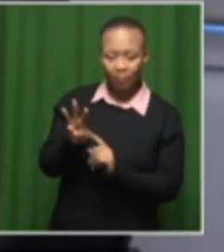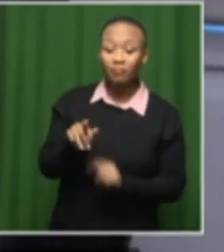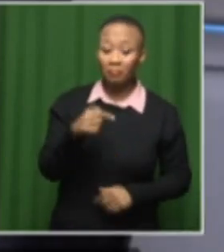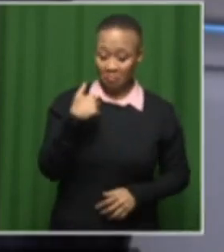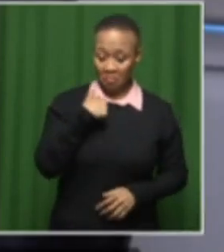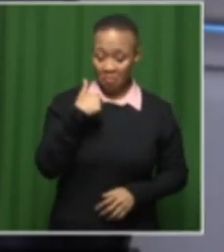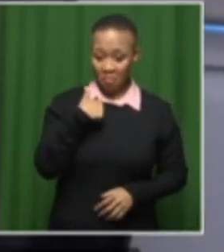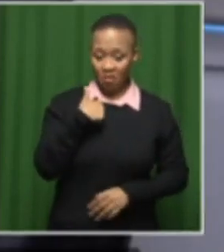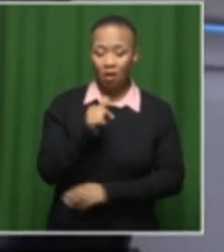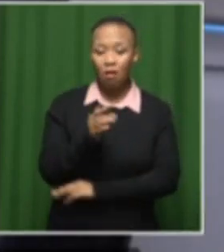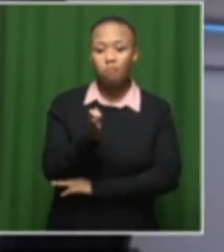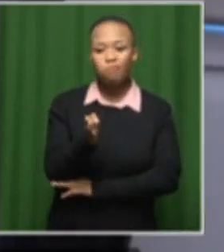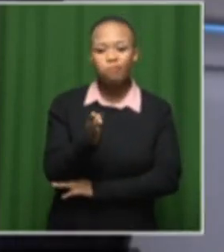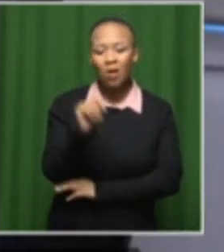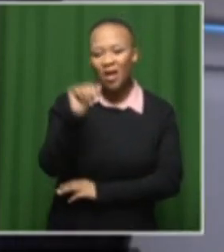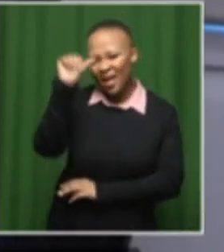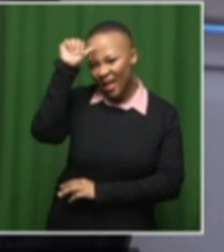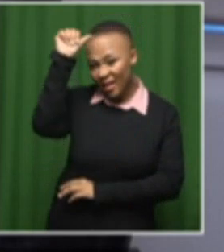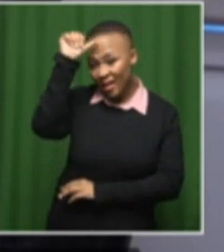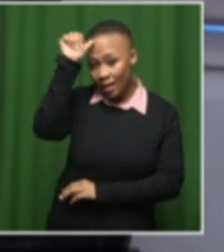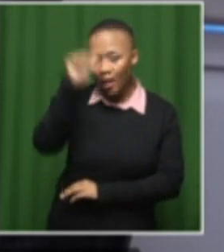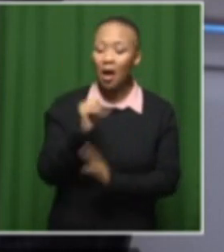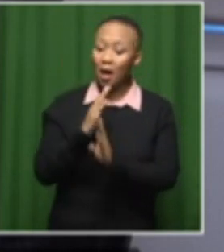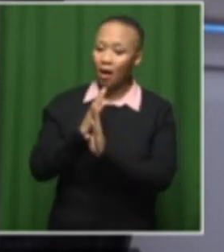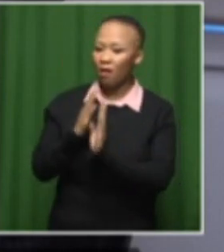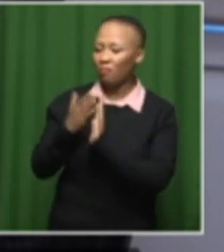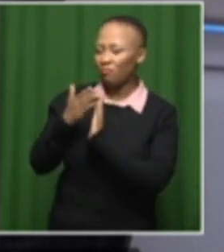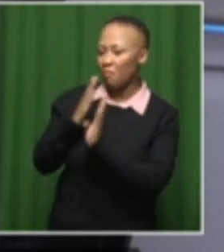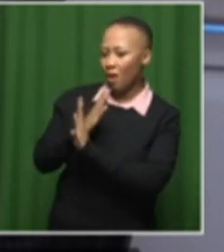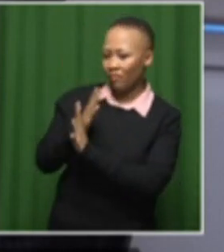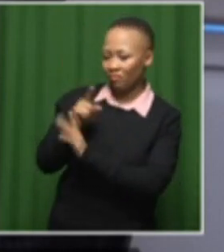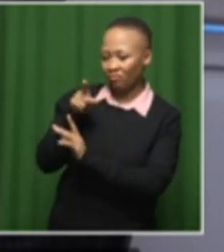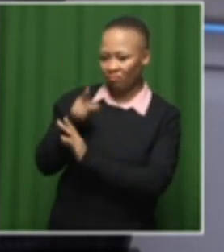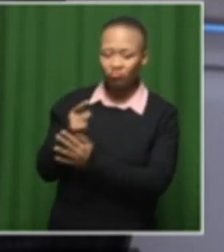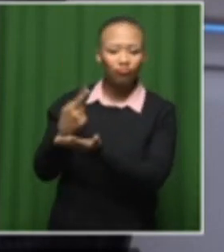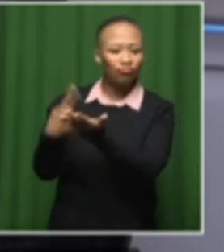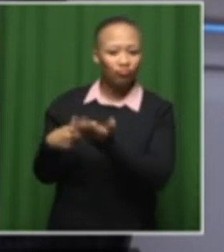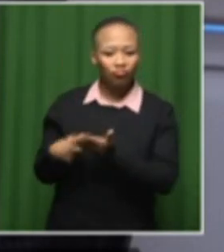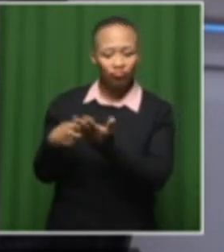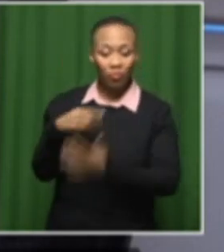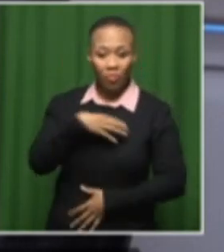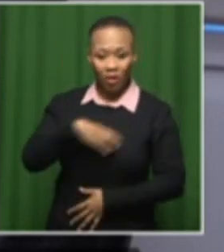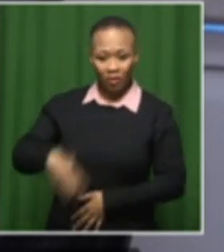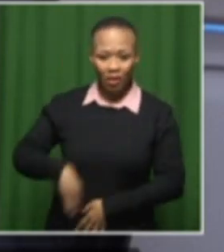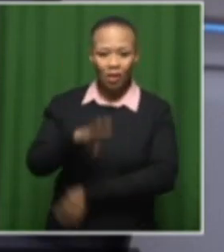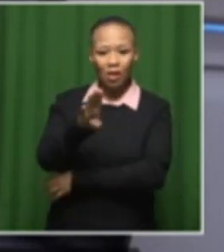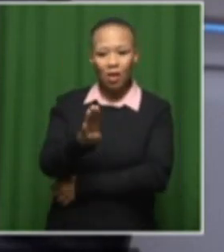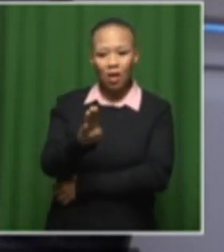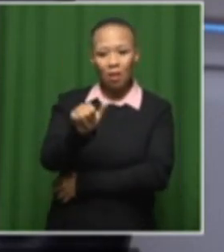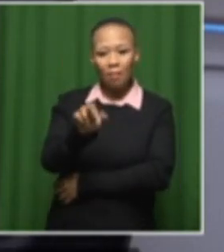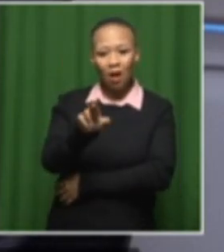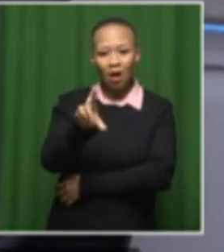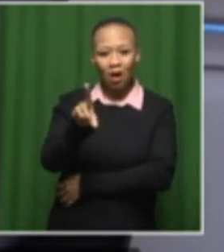a side discussion with President Biden, and we said we